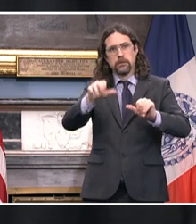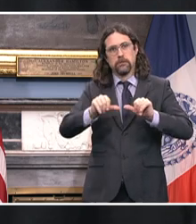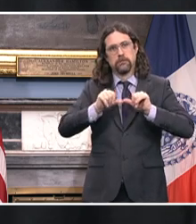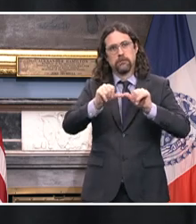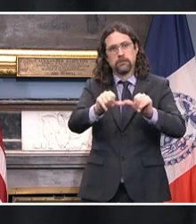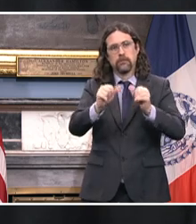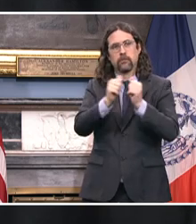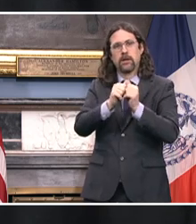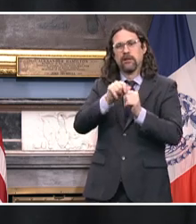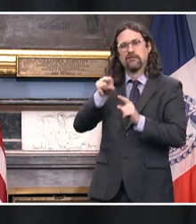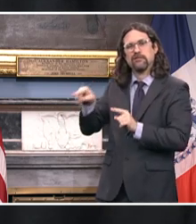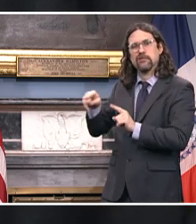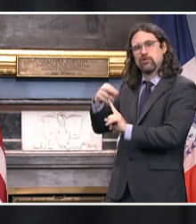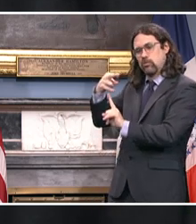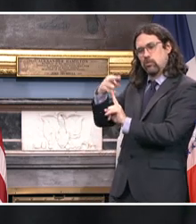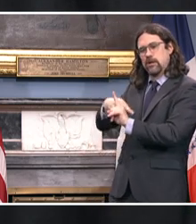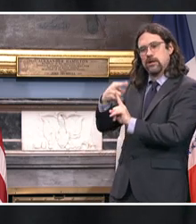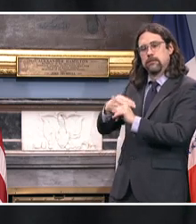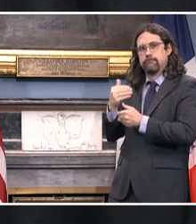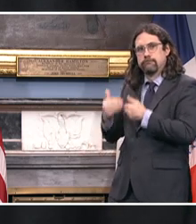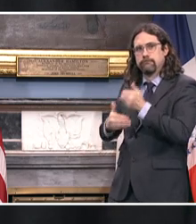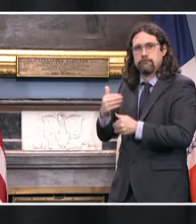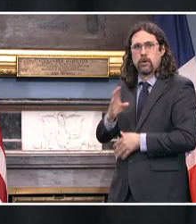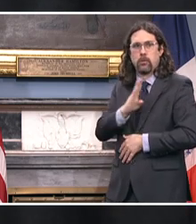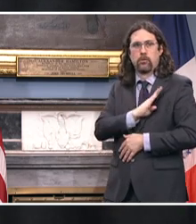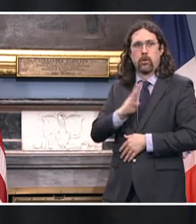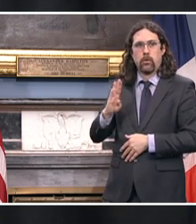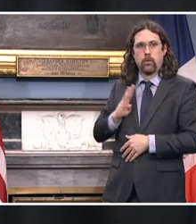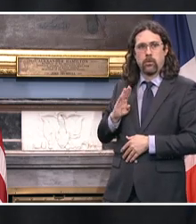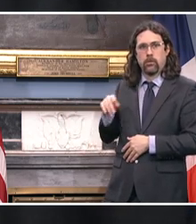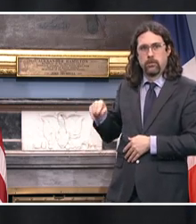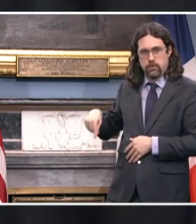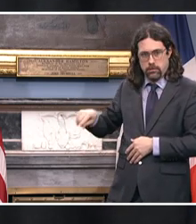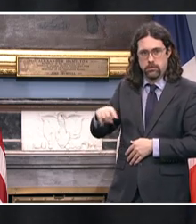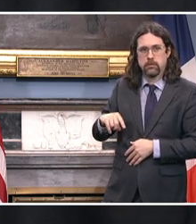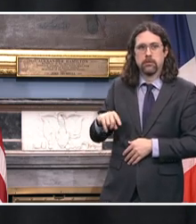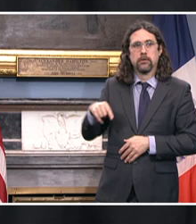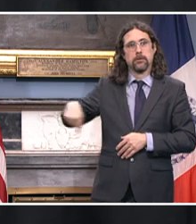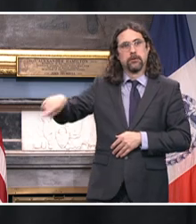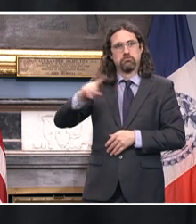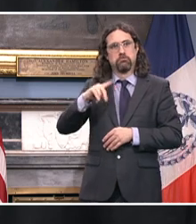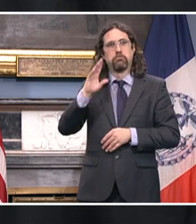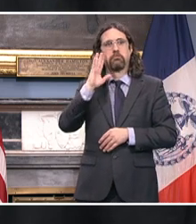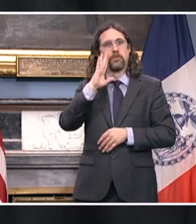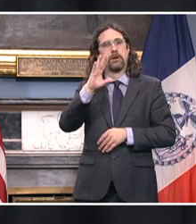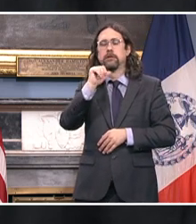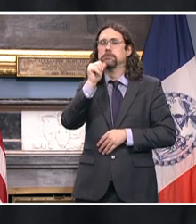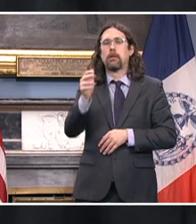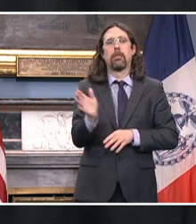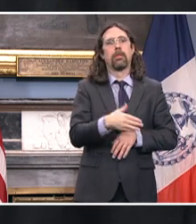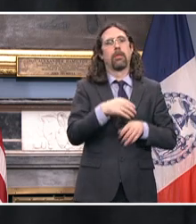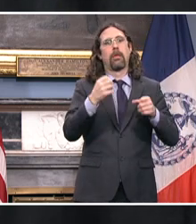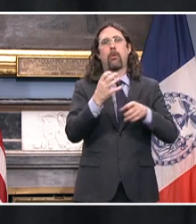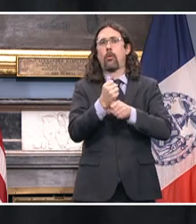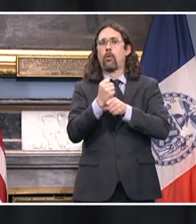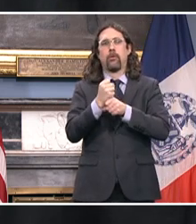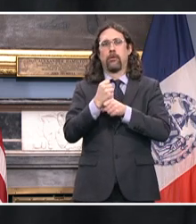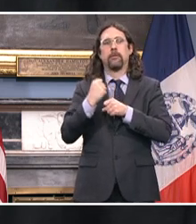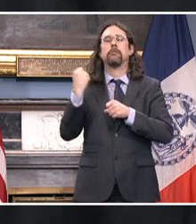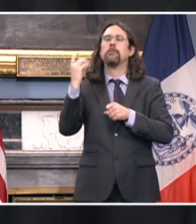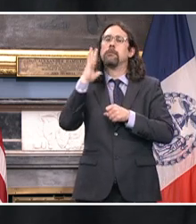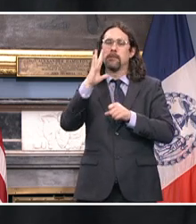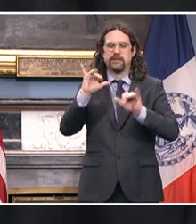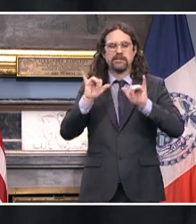But I am calling upon the rent guidelines board today to issue a rent freeze to ensure that New Yorkers that are going through the